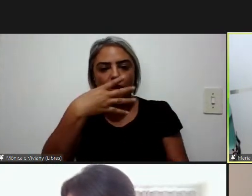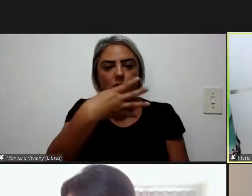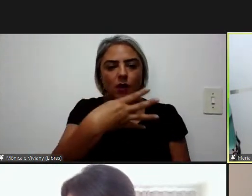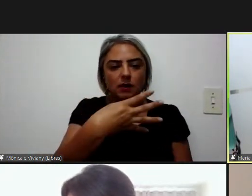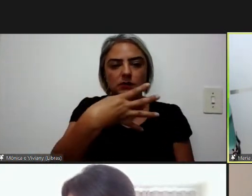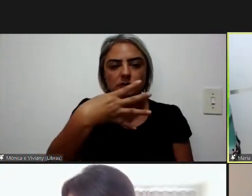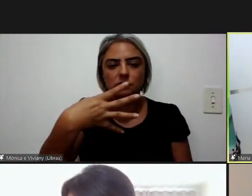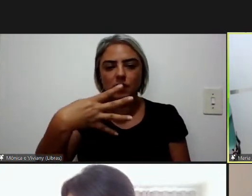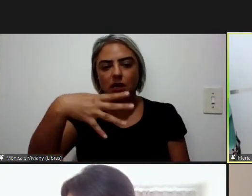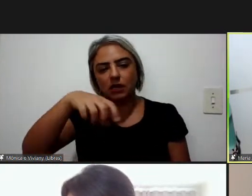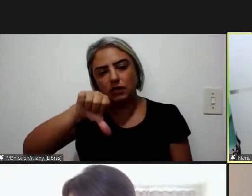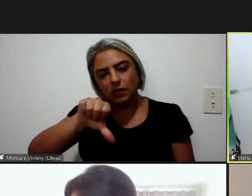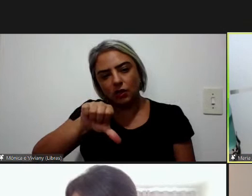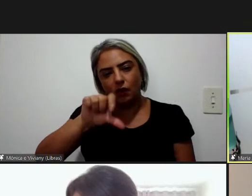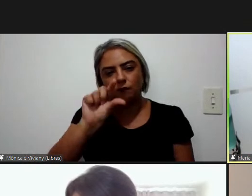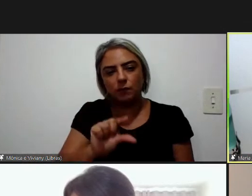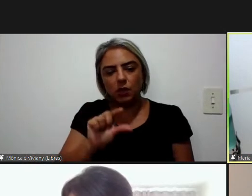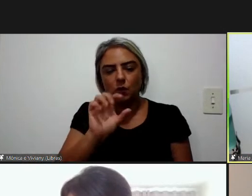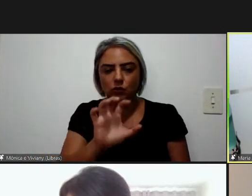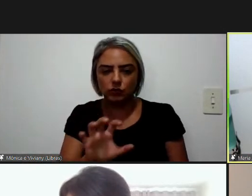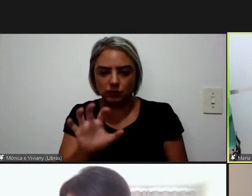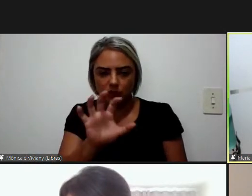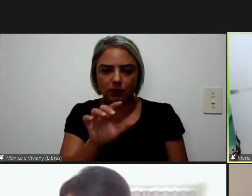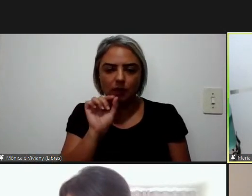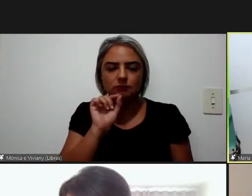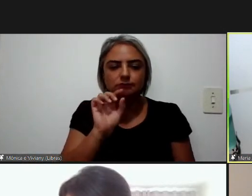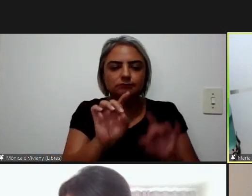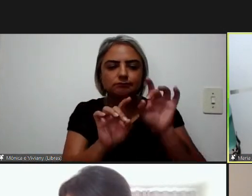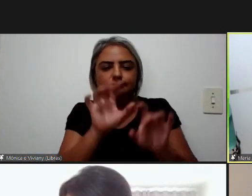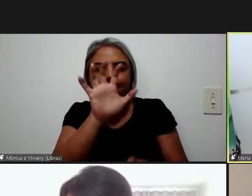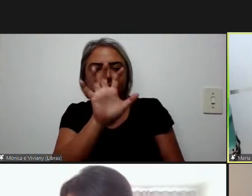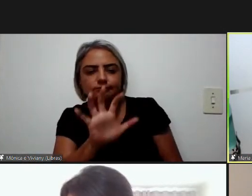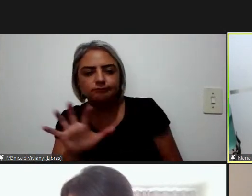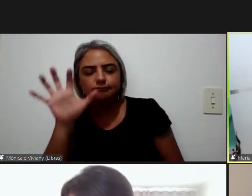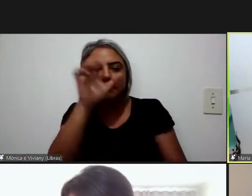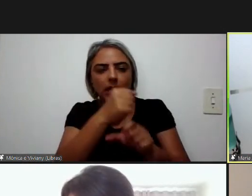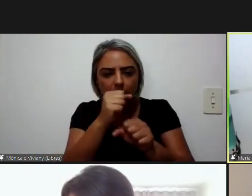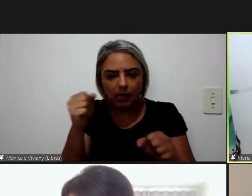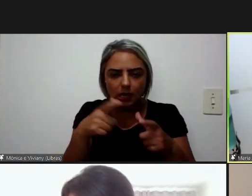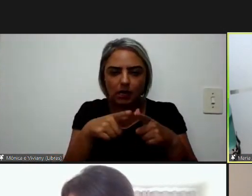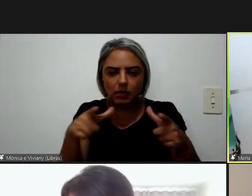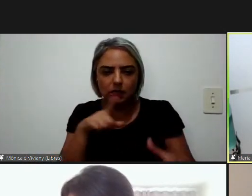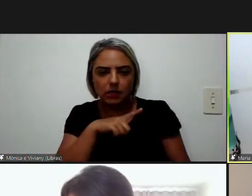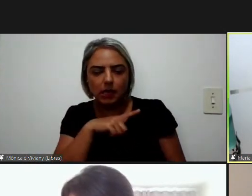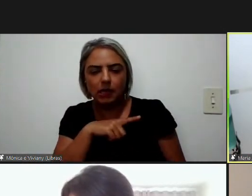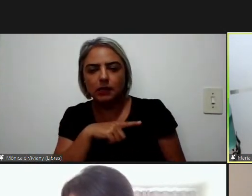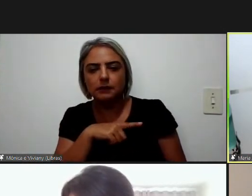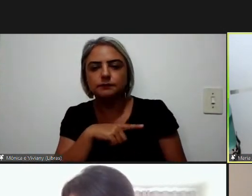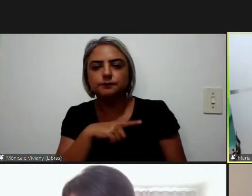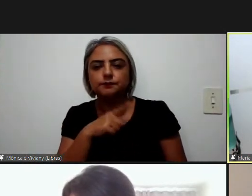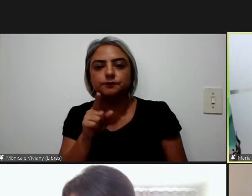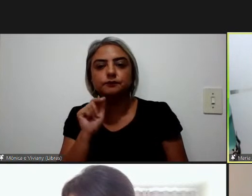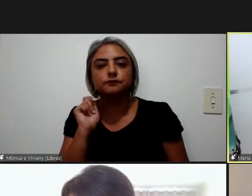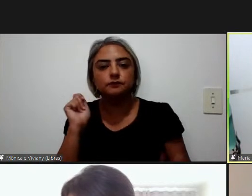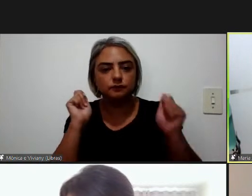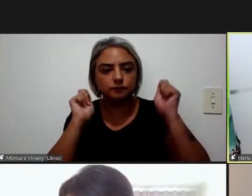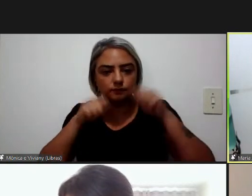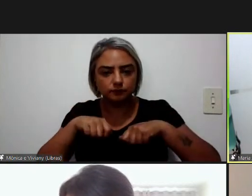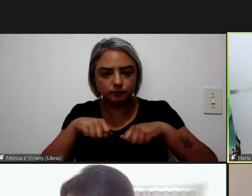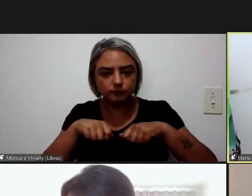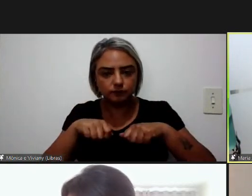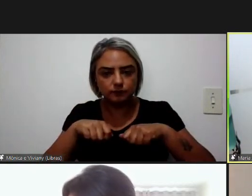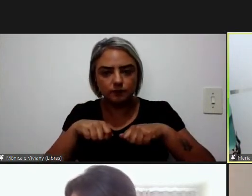117 macro regions and another smaller. So the idea is to every